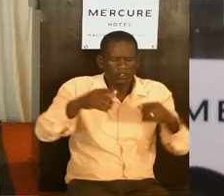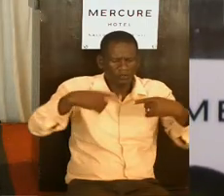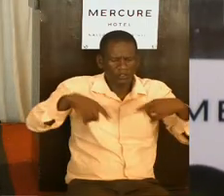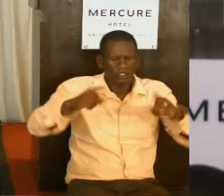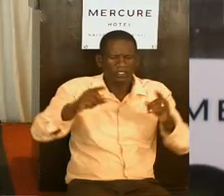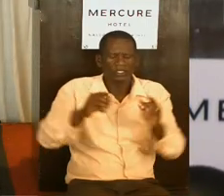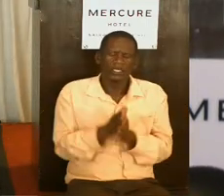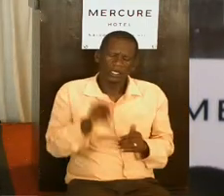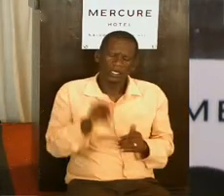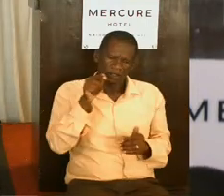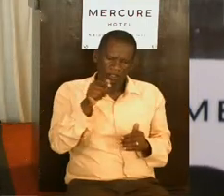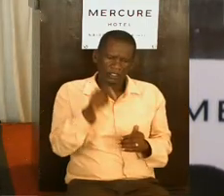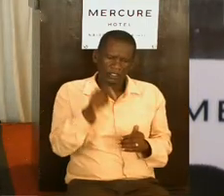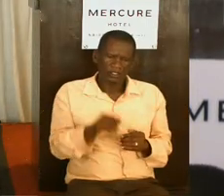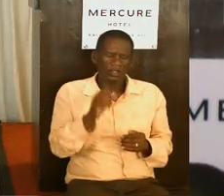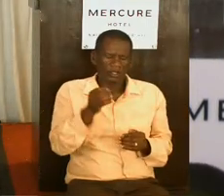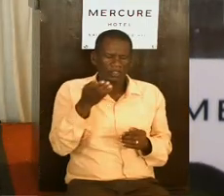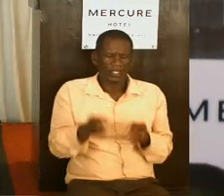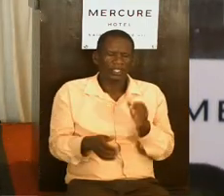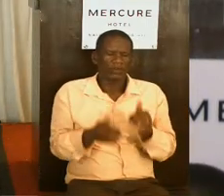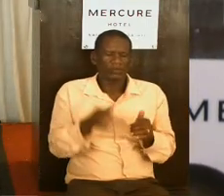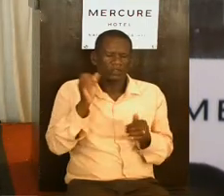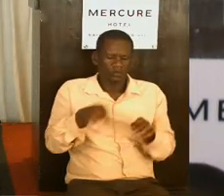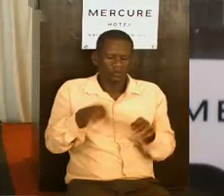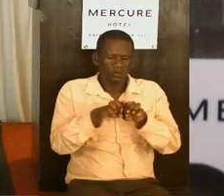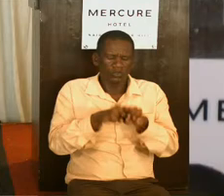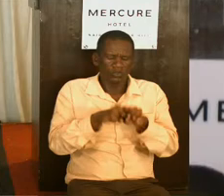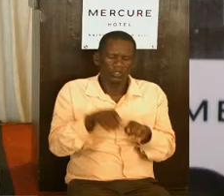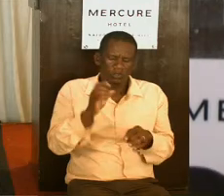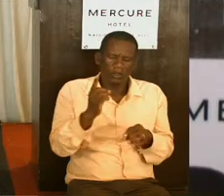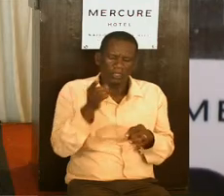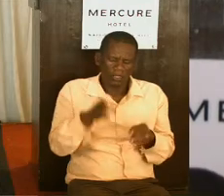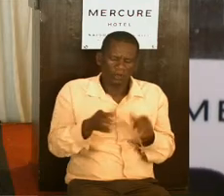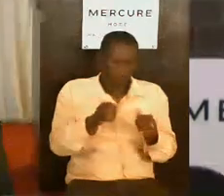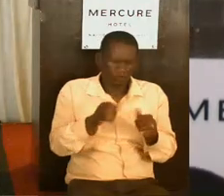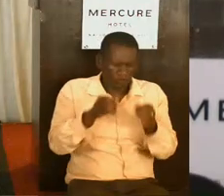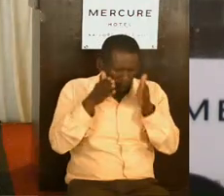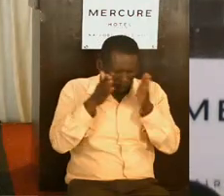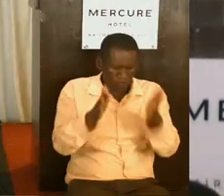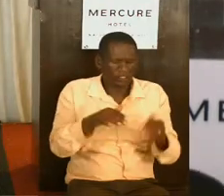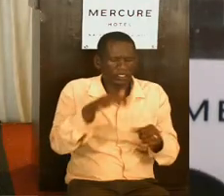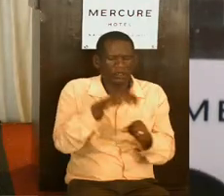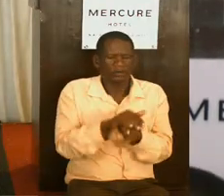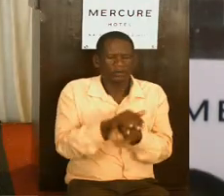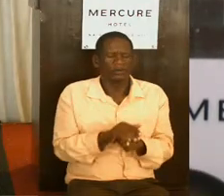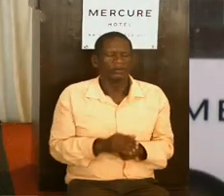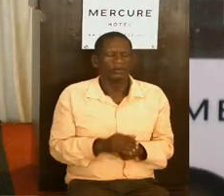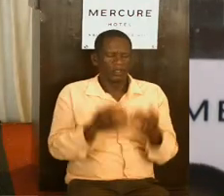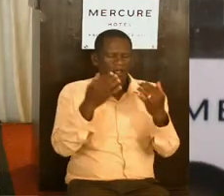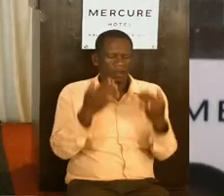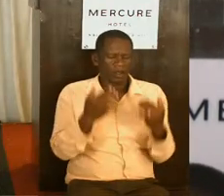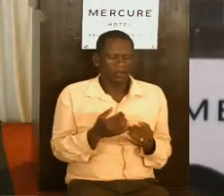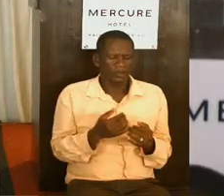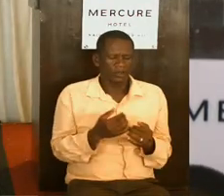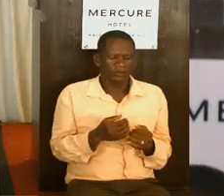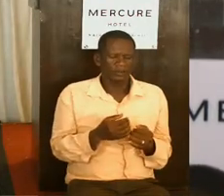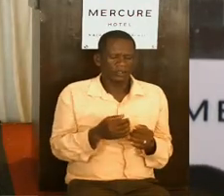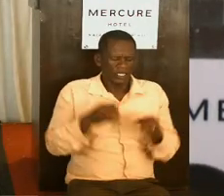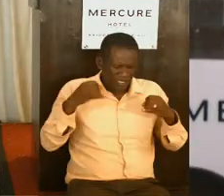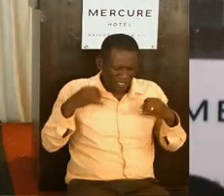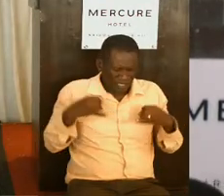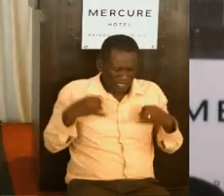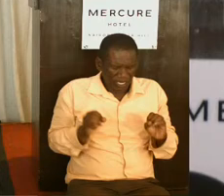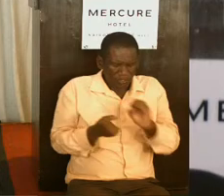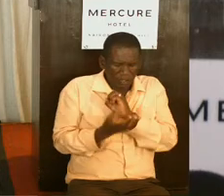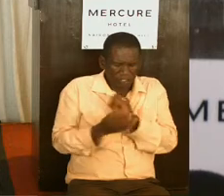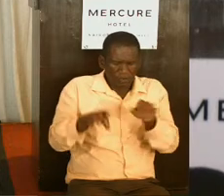and this is one aspect that we should also be recasting very much uh the it attempts to